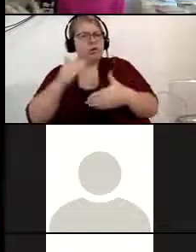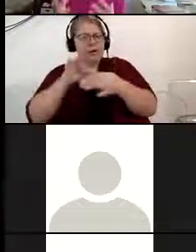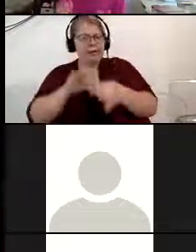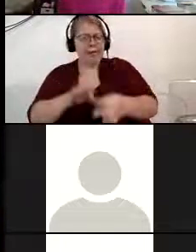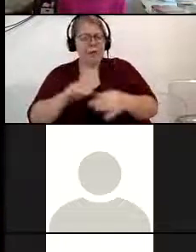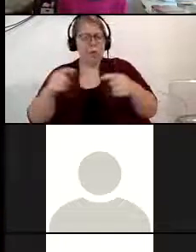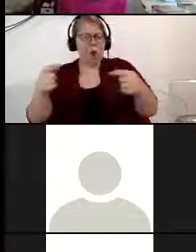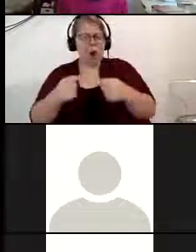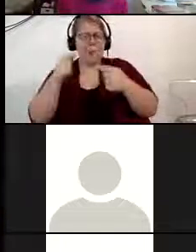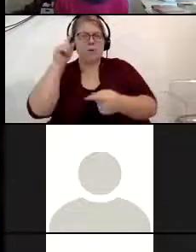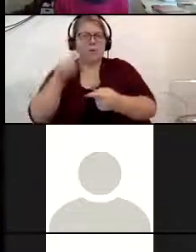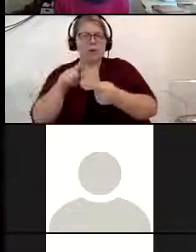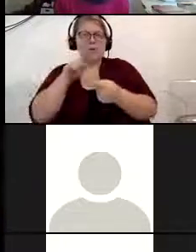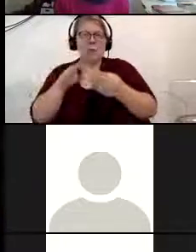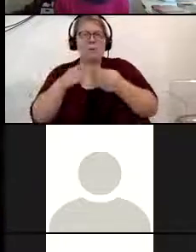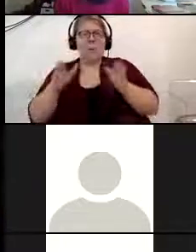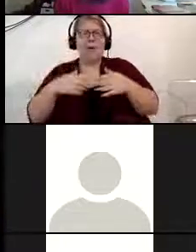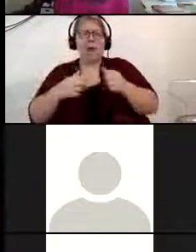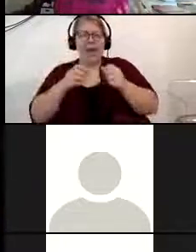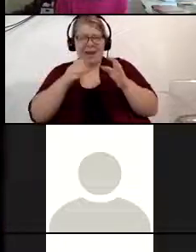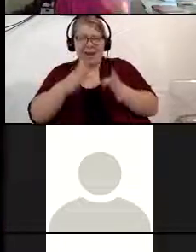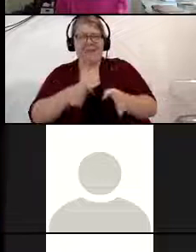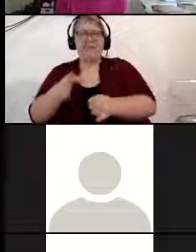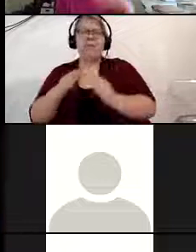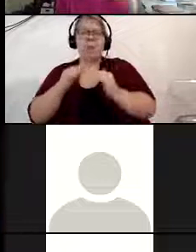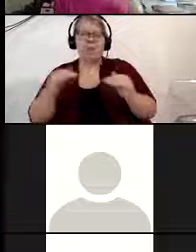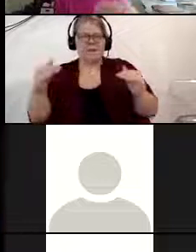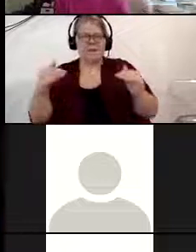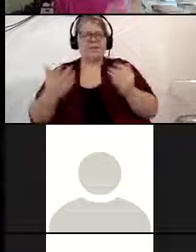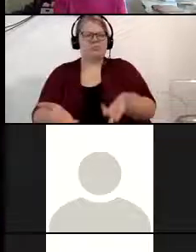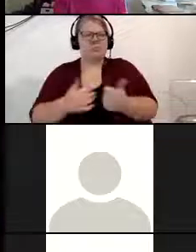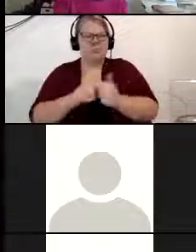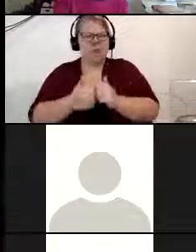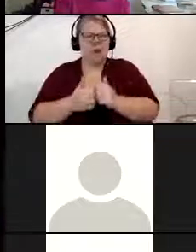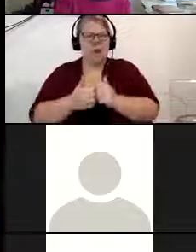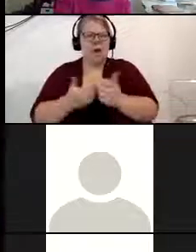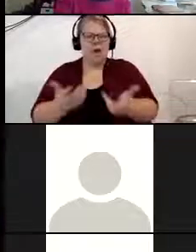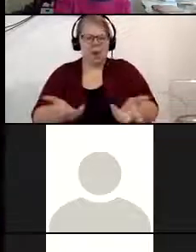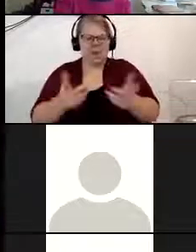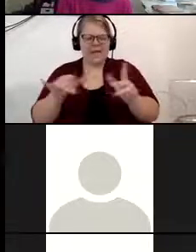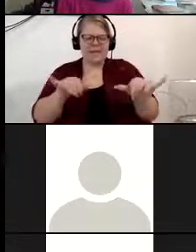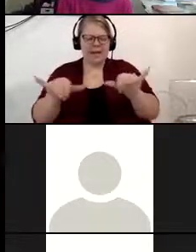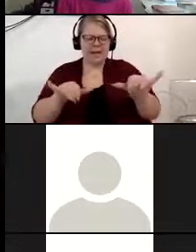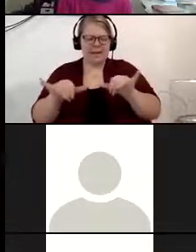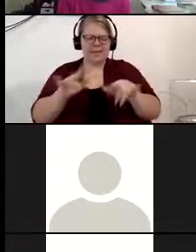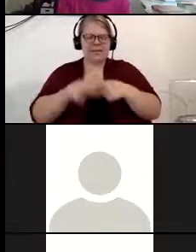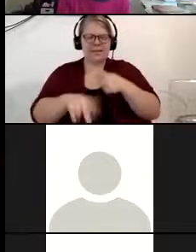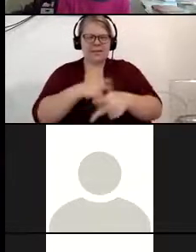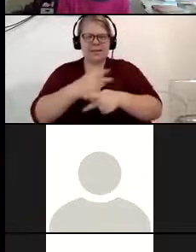public health as well as an individual level. So, how do we apply this same kind of perspective to